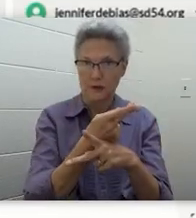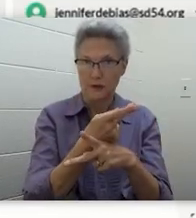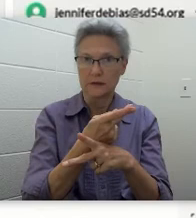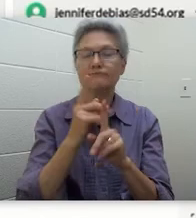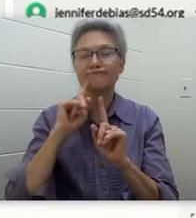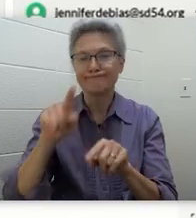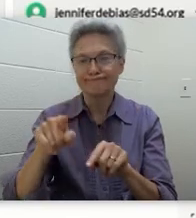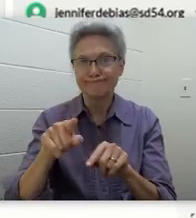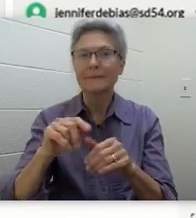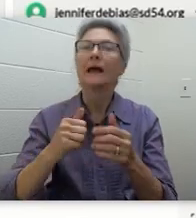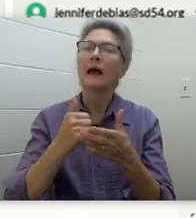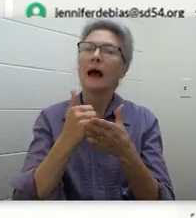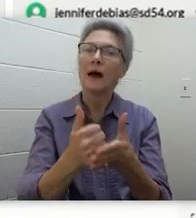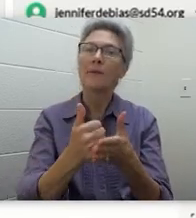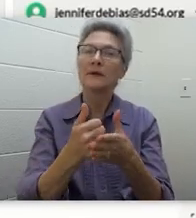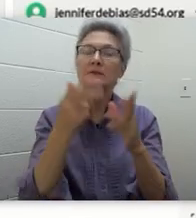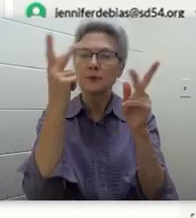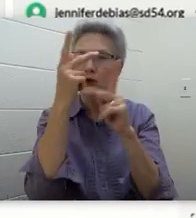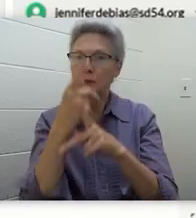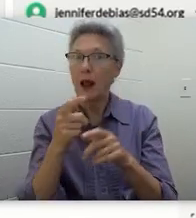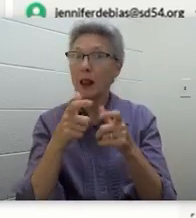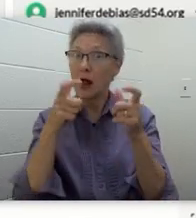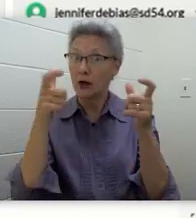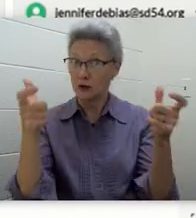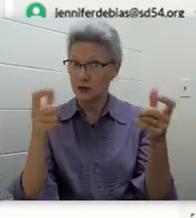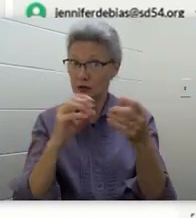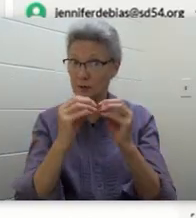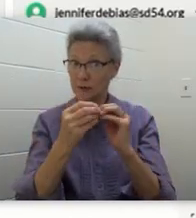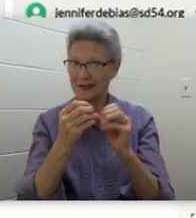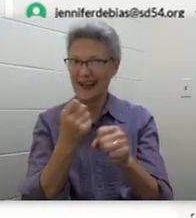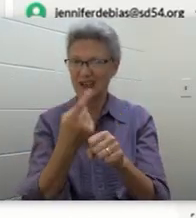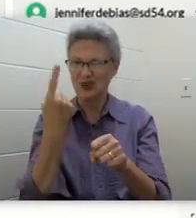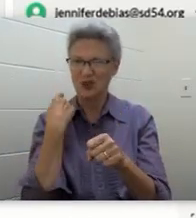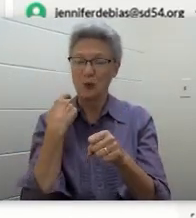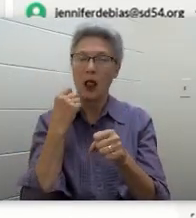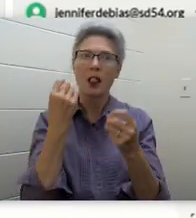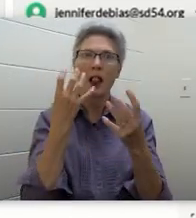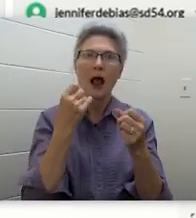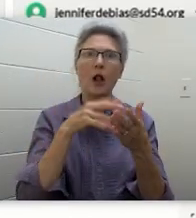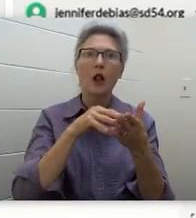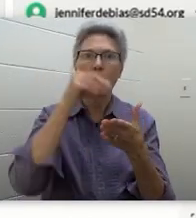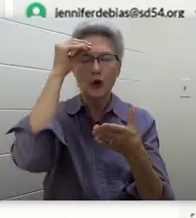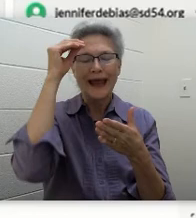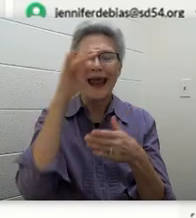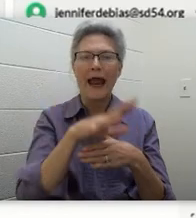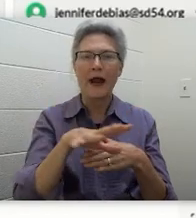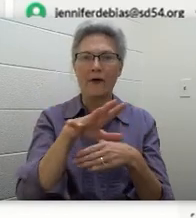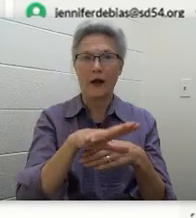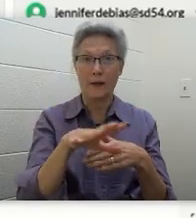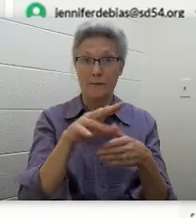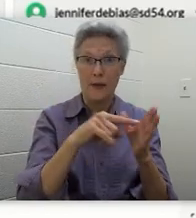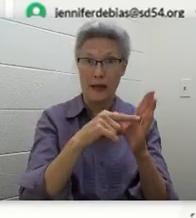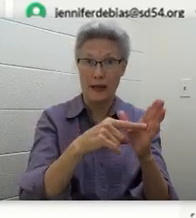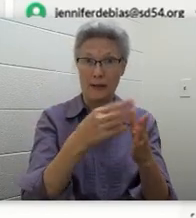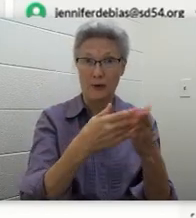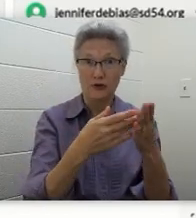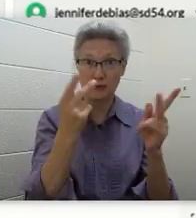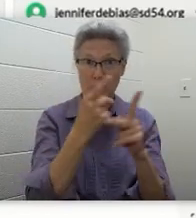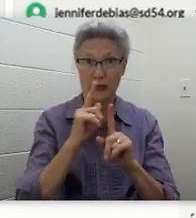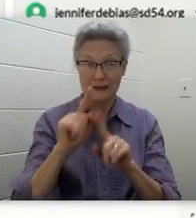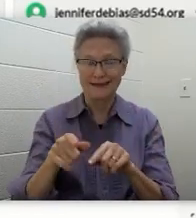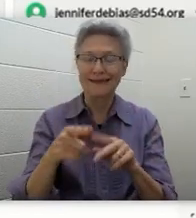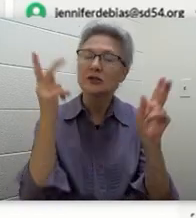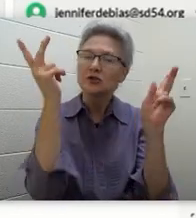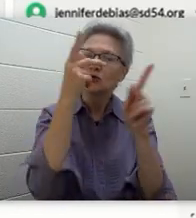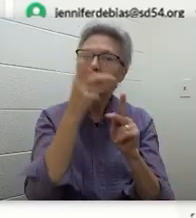numbers. Last year we spent a lot of time on area models and partial products. This strategy helps us because we can break apart